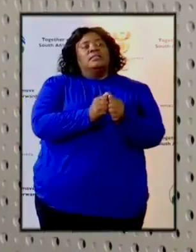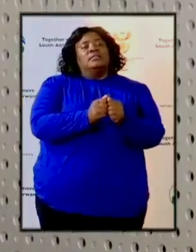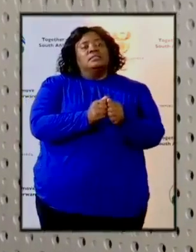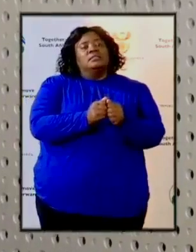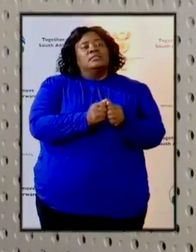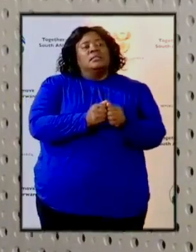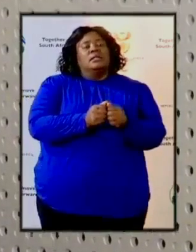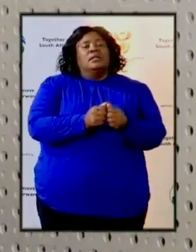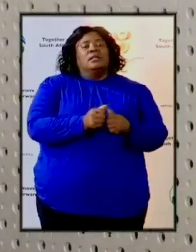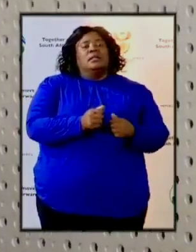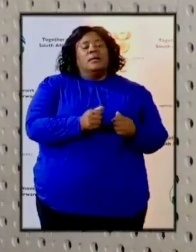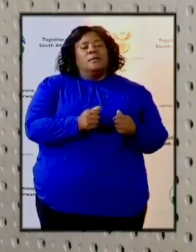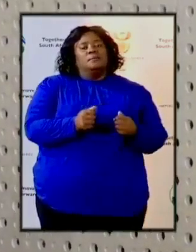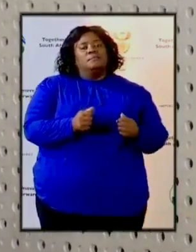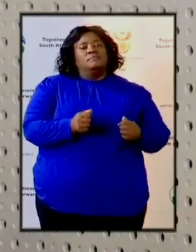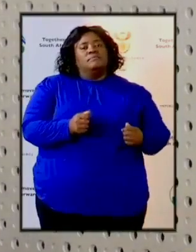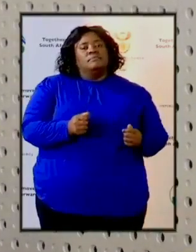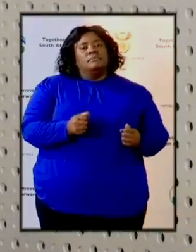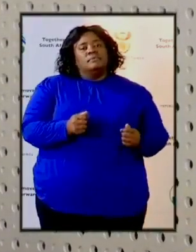we have been